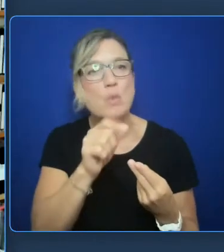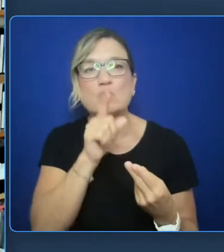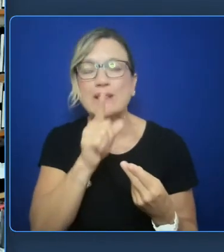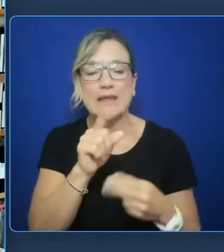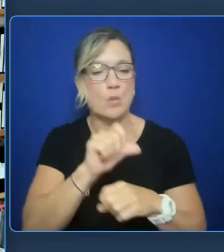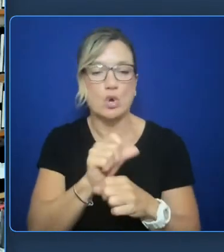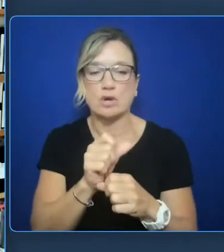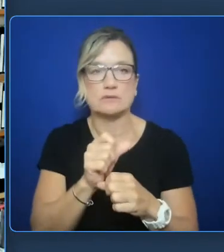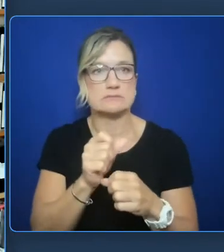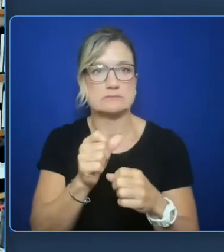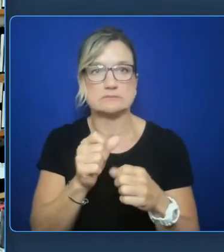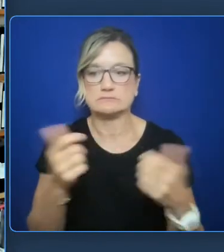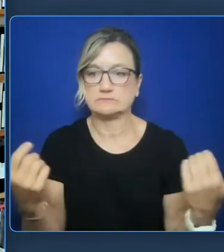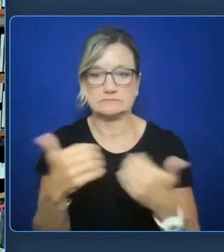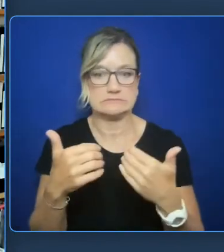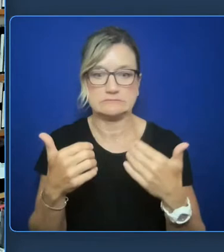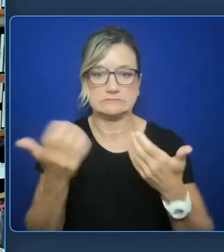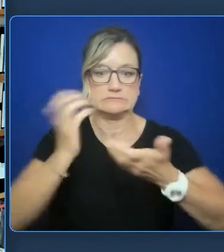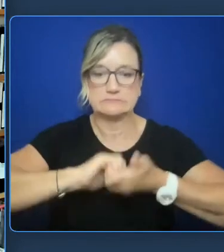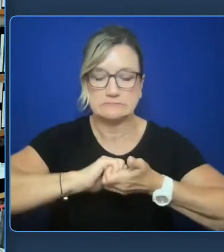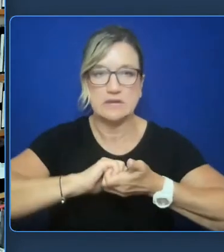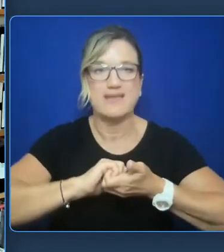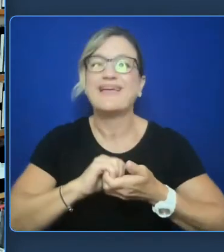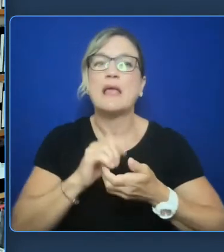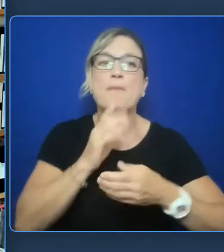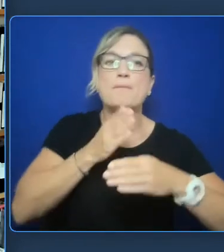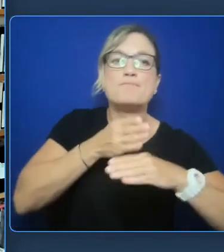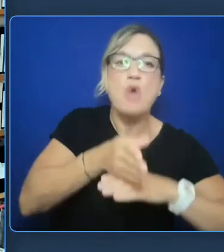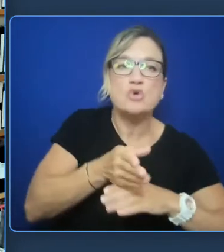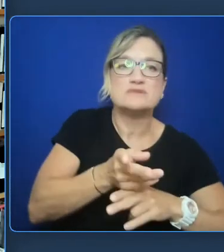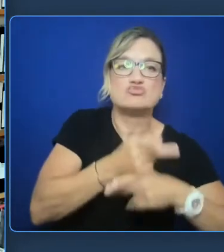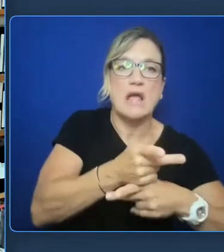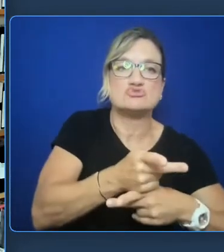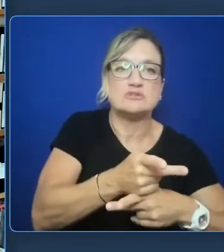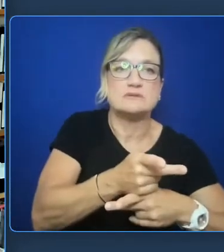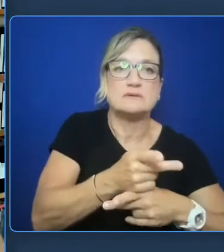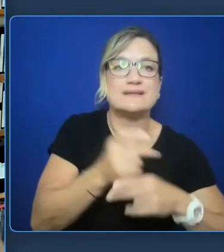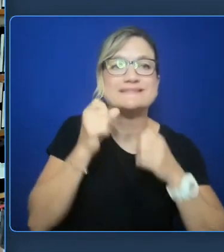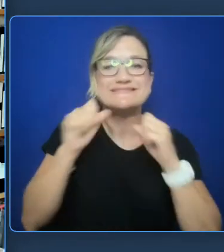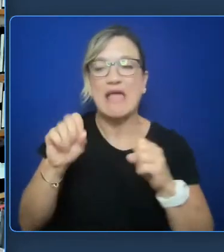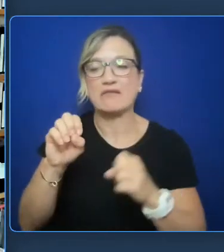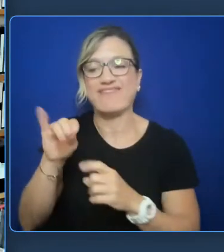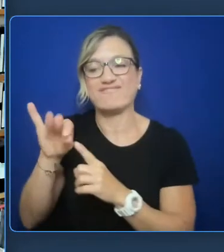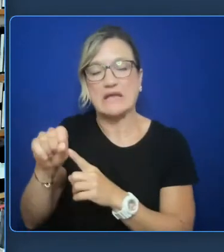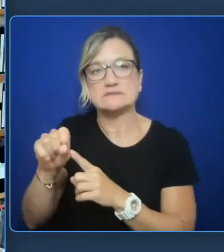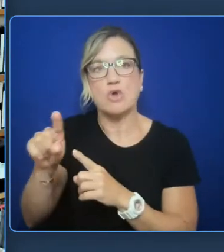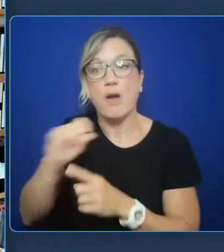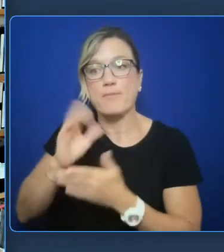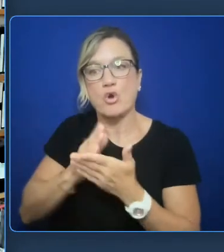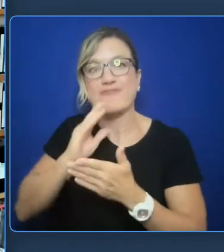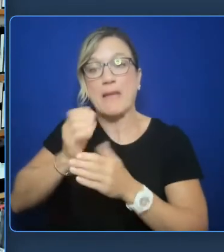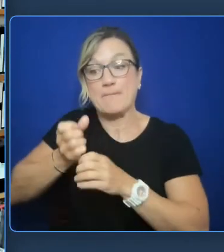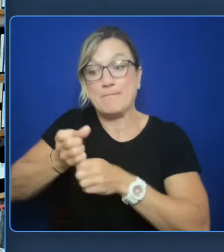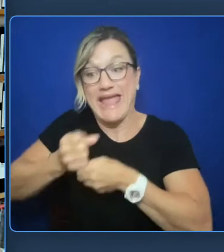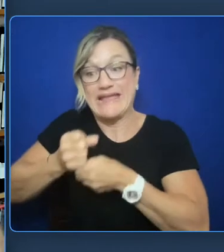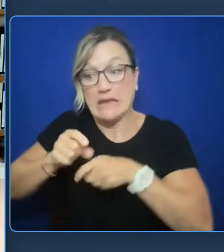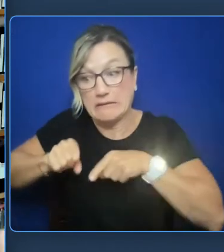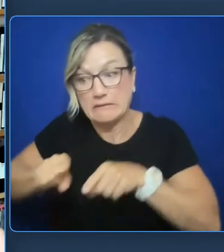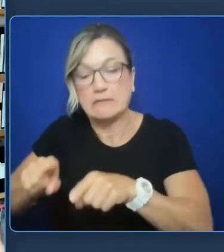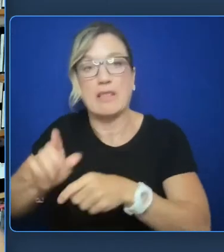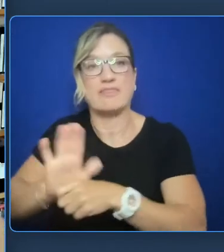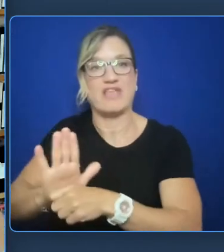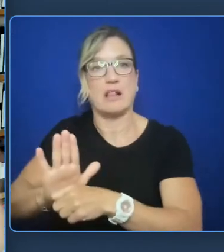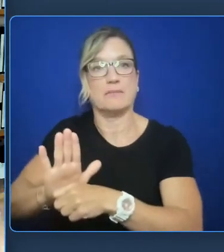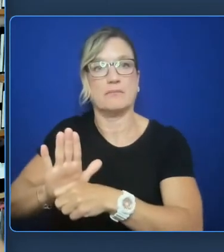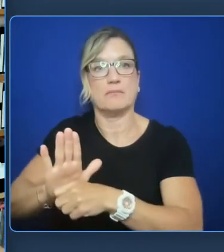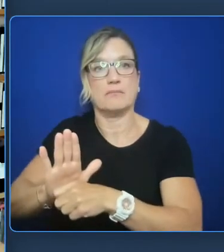it's post-production. The Foley artist, the sound effects people, they're part of making the film. And the film is